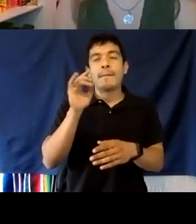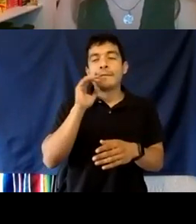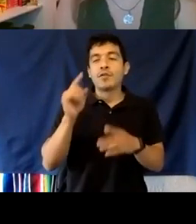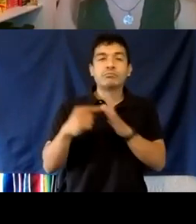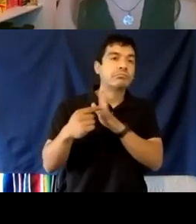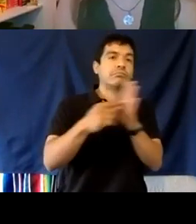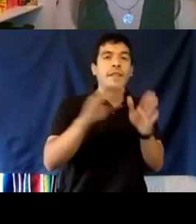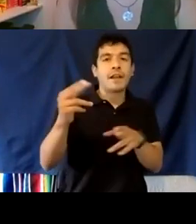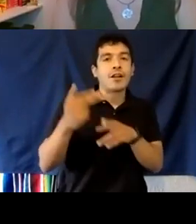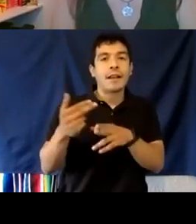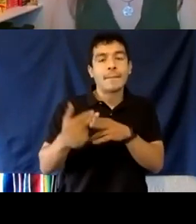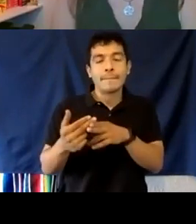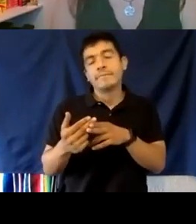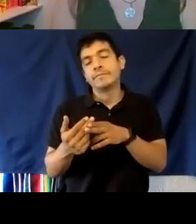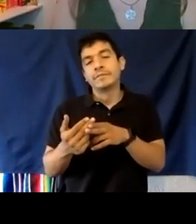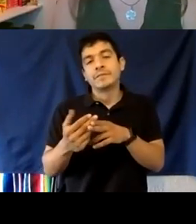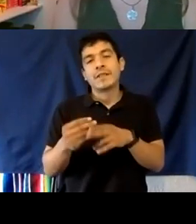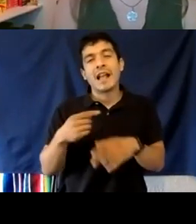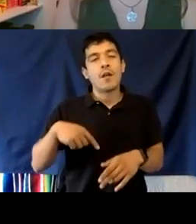we just deeply